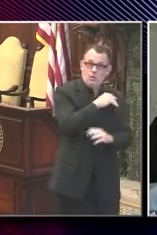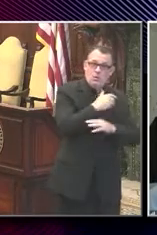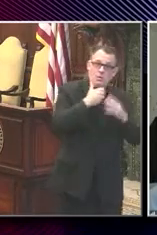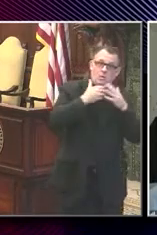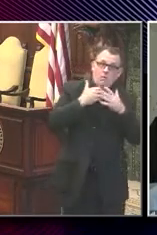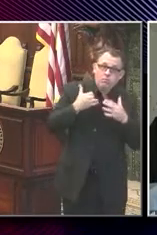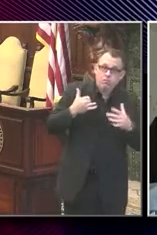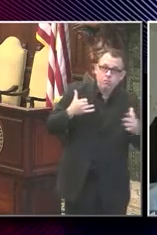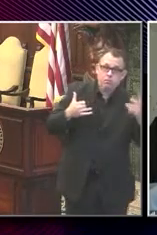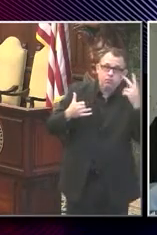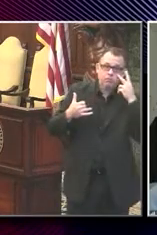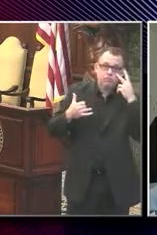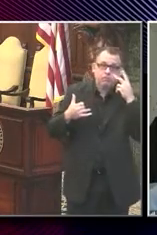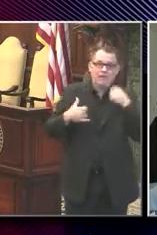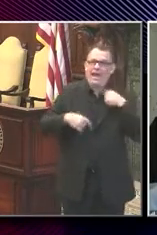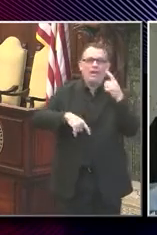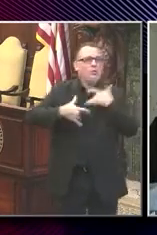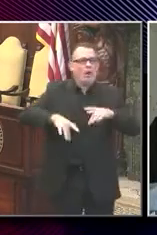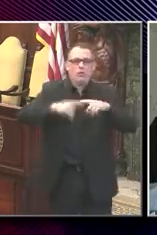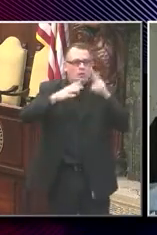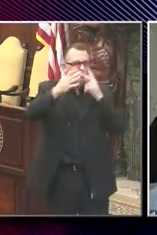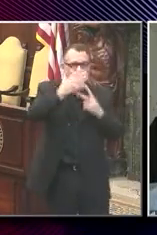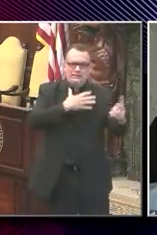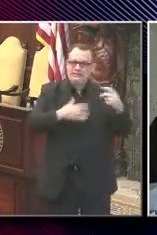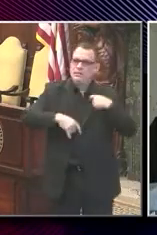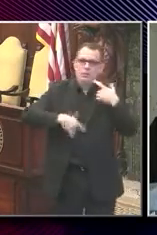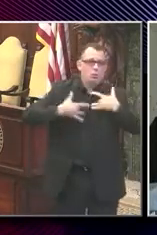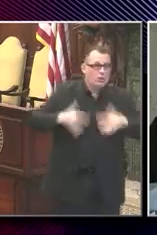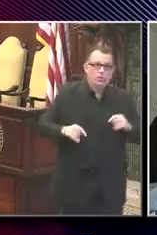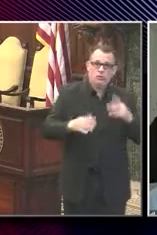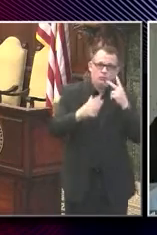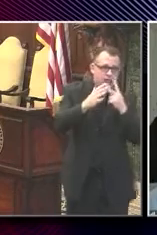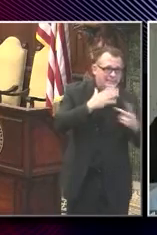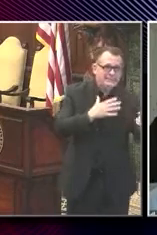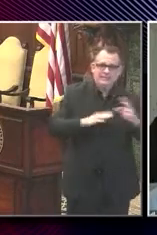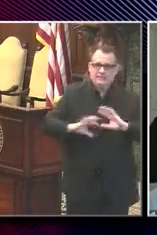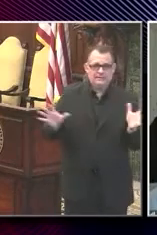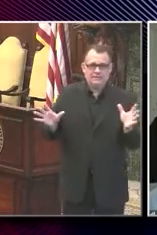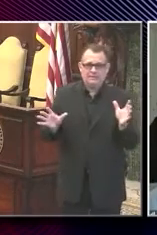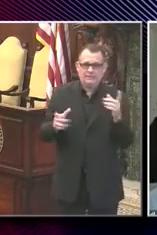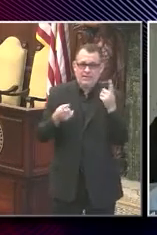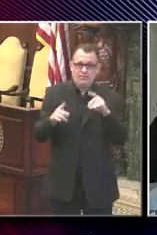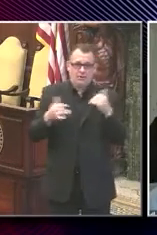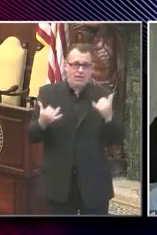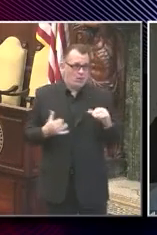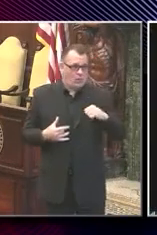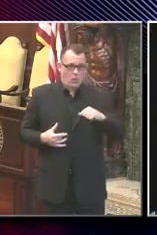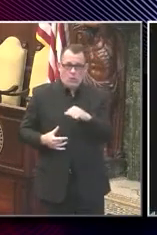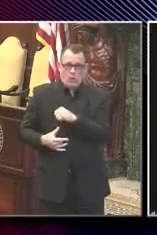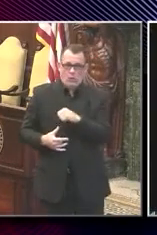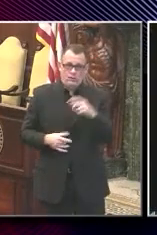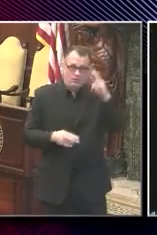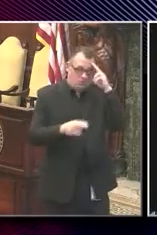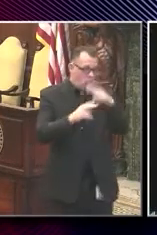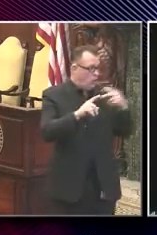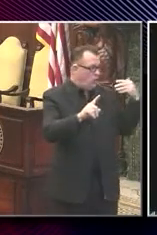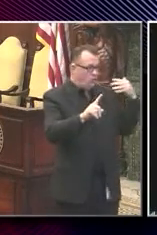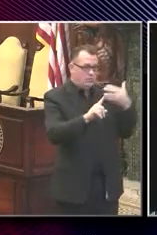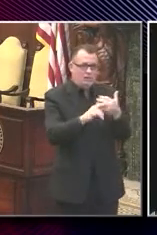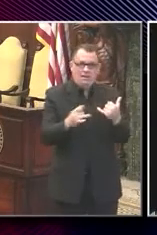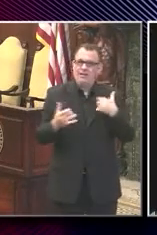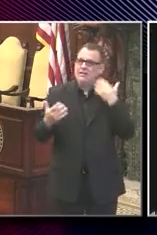predict, and I don't think I could have predicted back then. I'm just glad at the moment that case rates are falling. Okay, thank you.